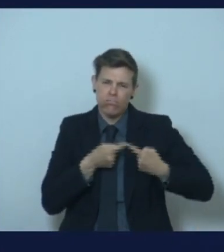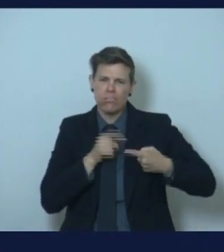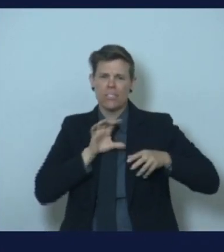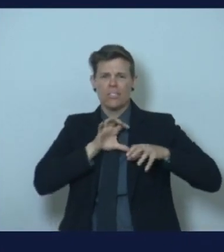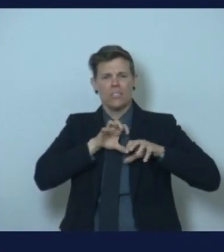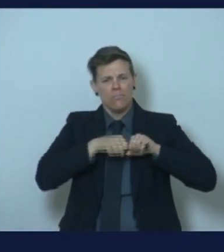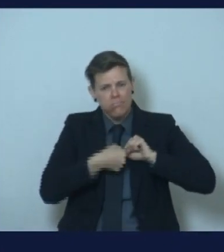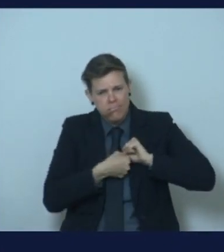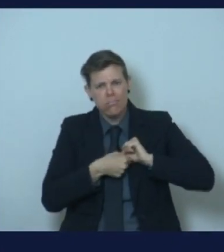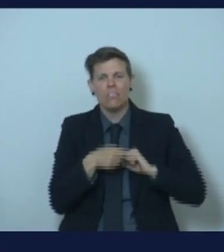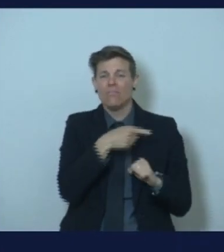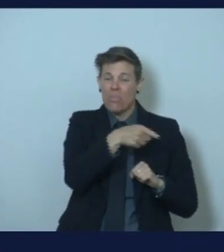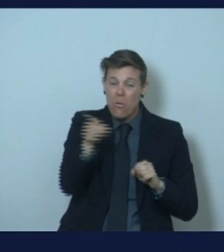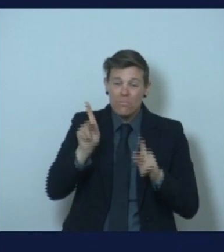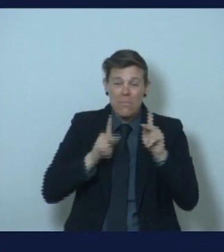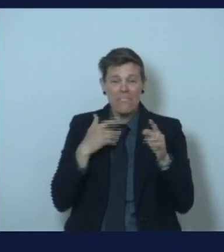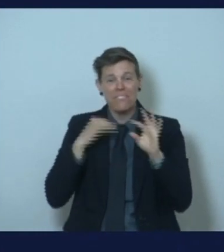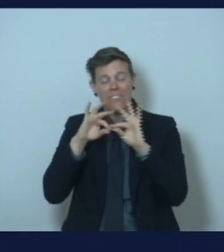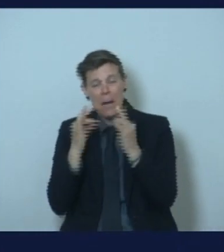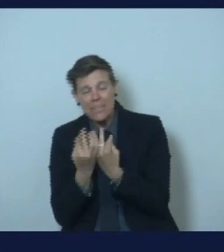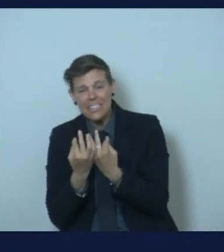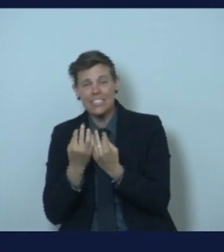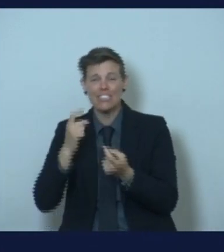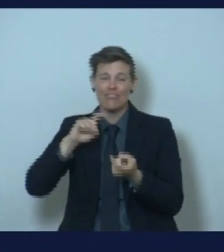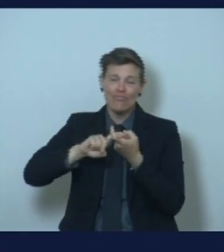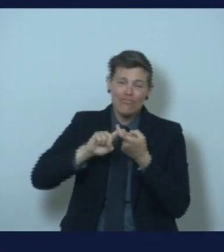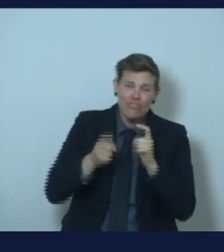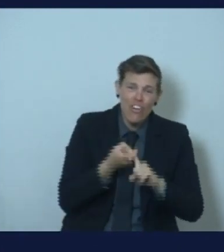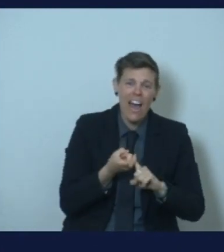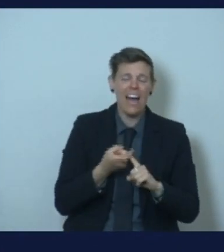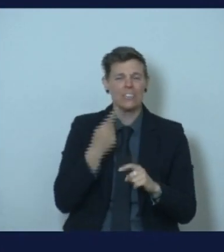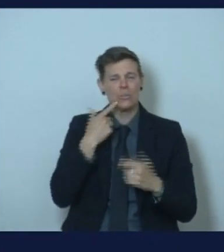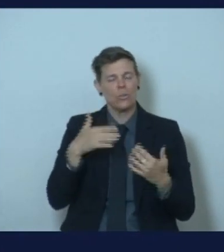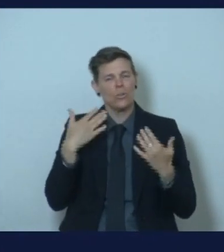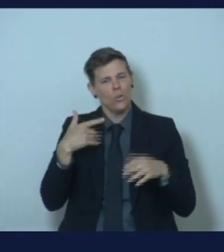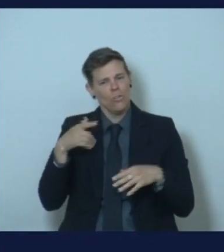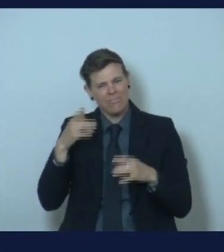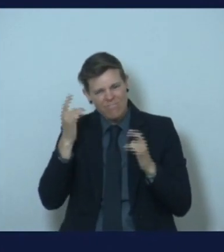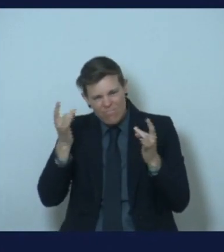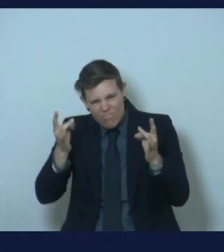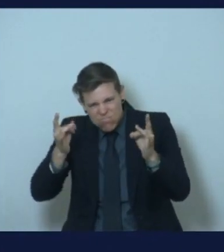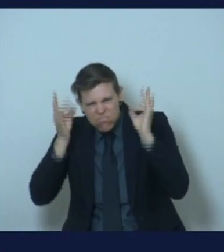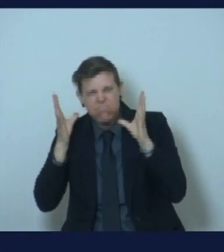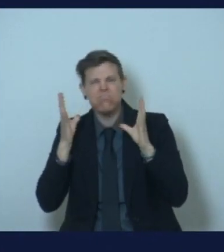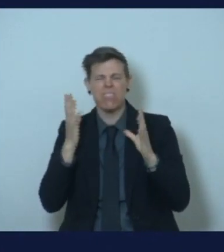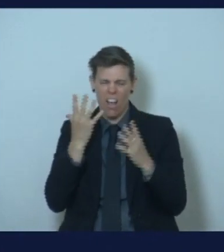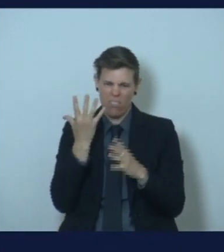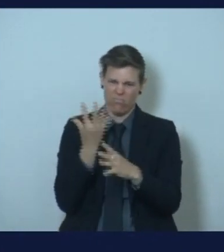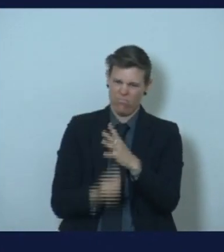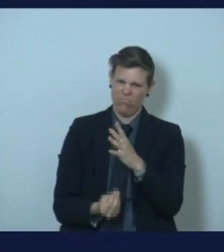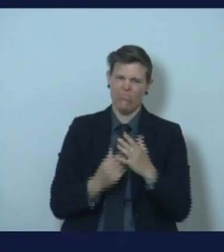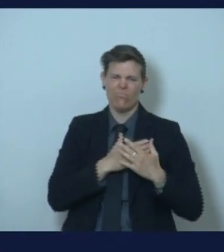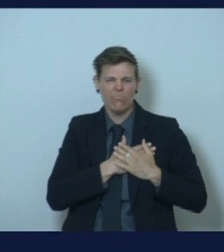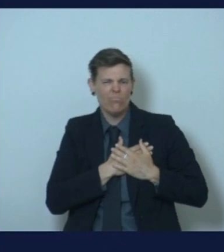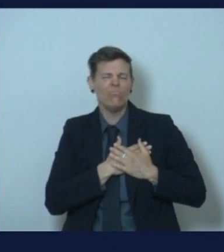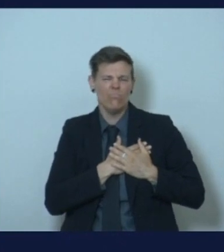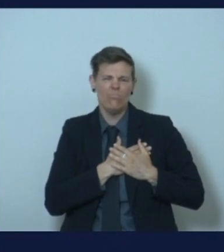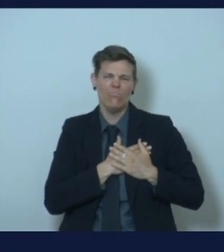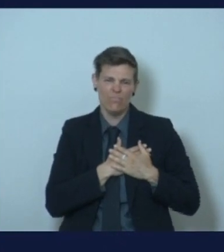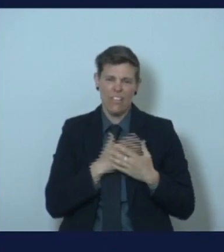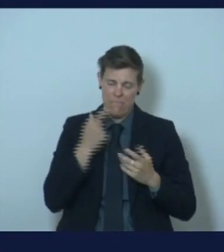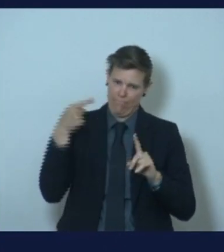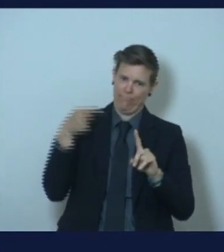incredibly cruel way to lose a family member to a vicious, invisible virus